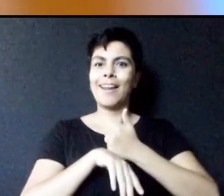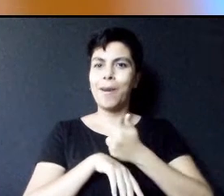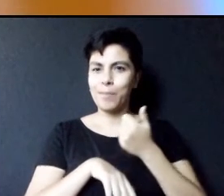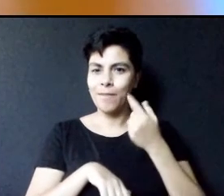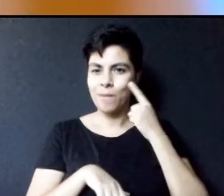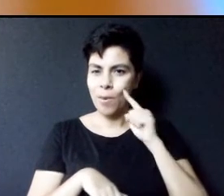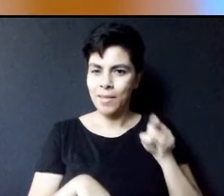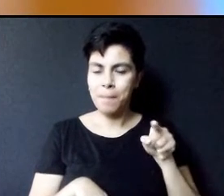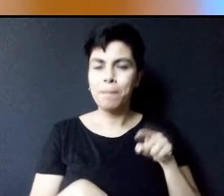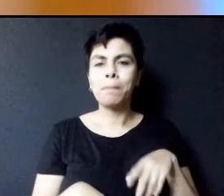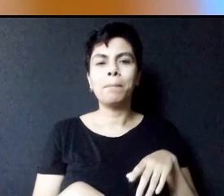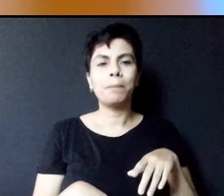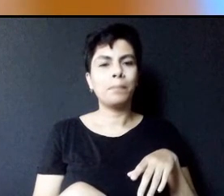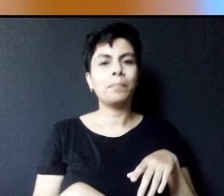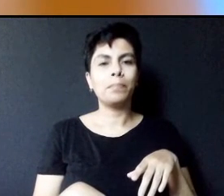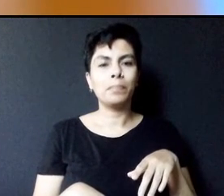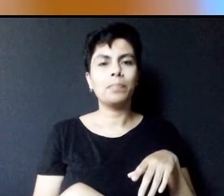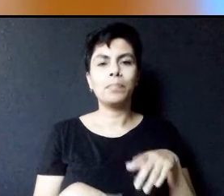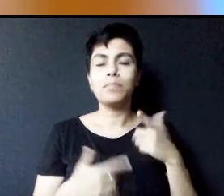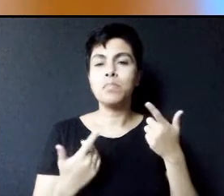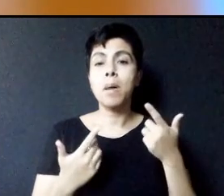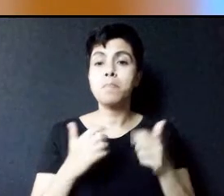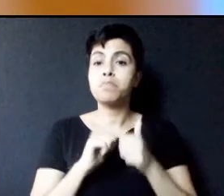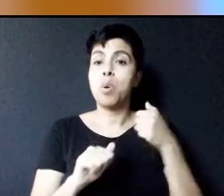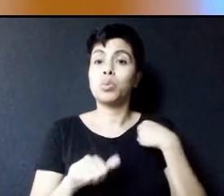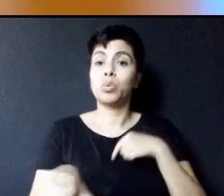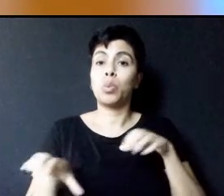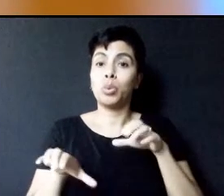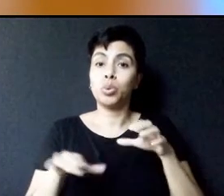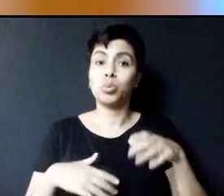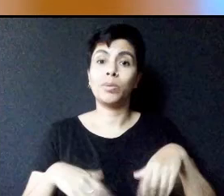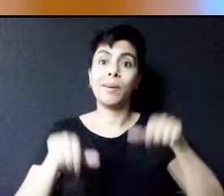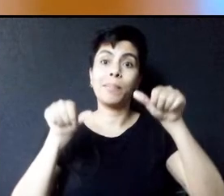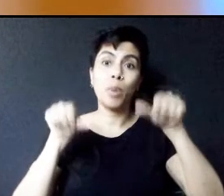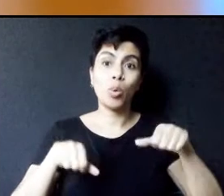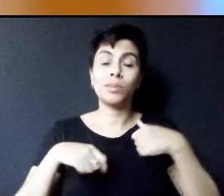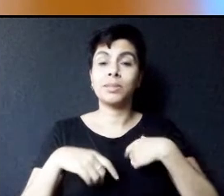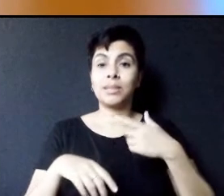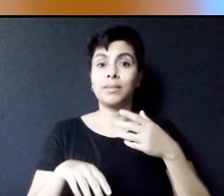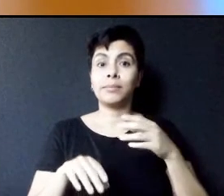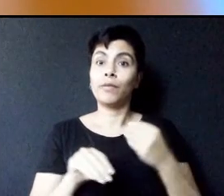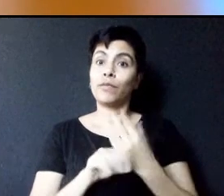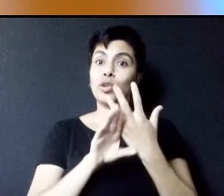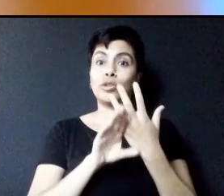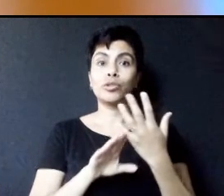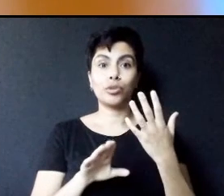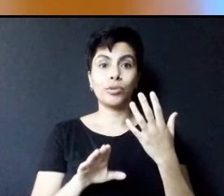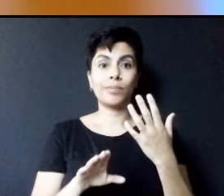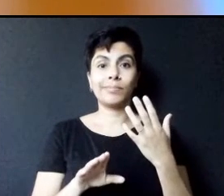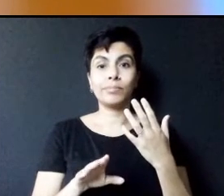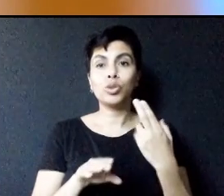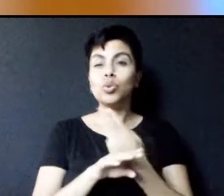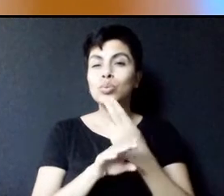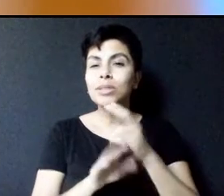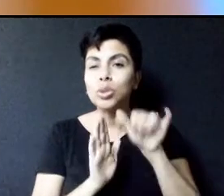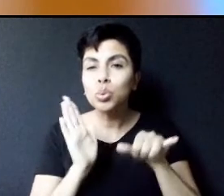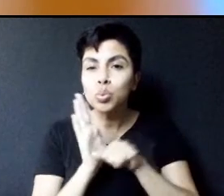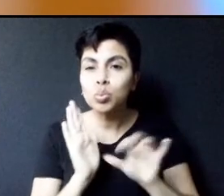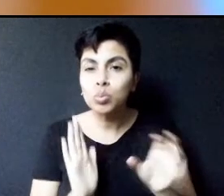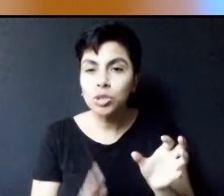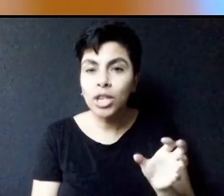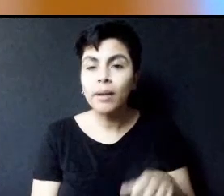up. But as far as most of what we've been doing and posting virtually are through our YouTube